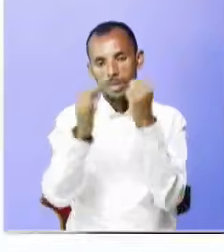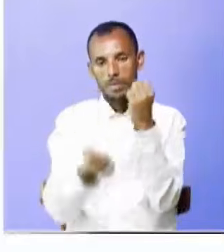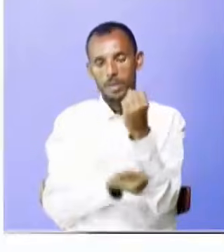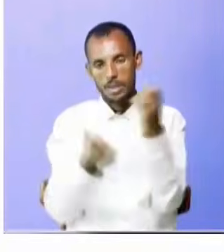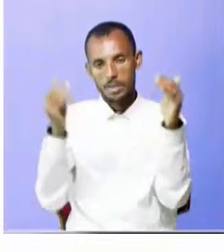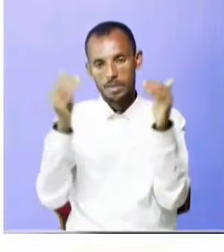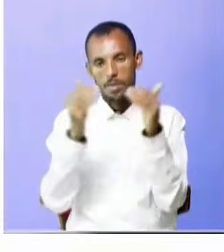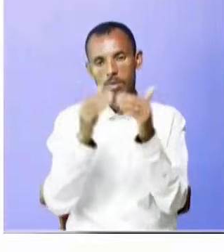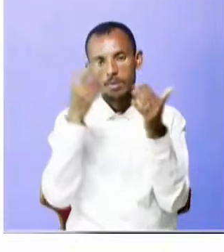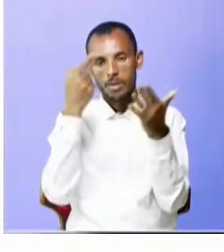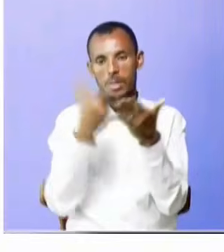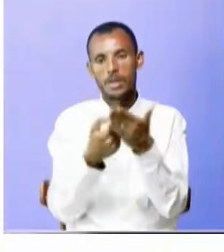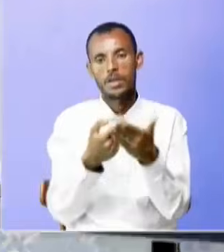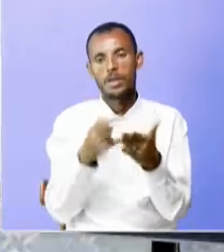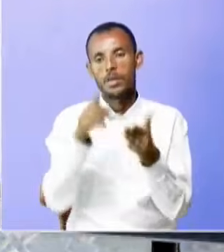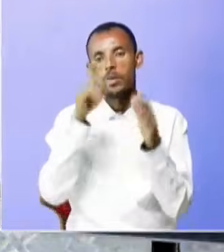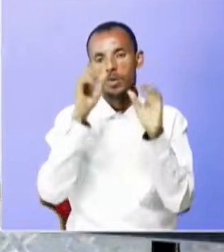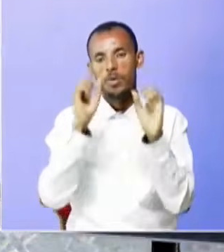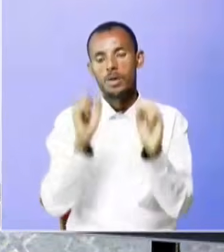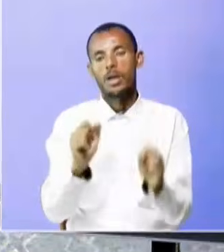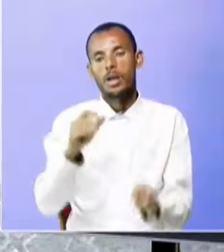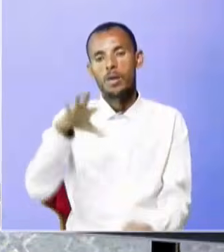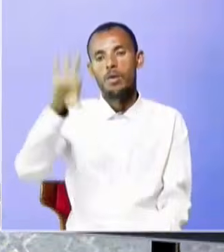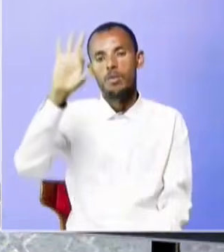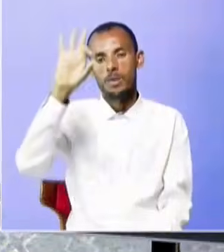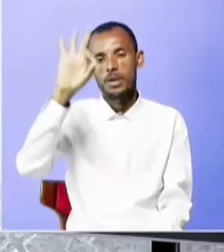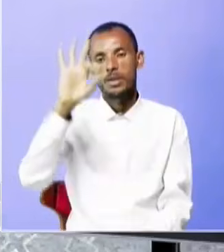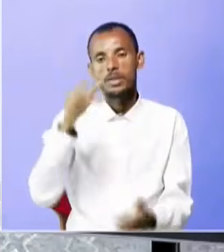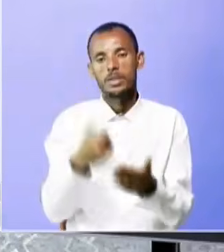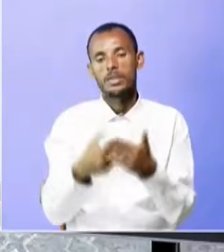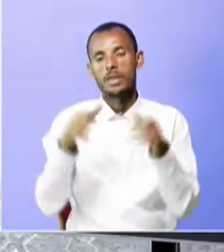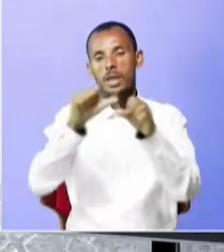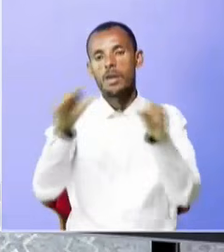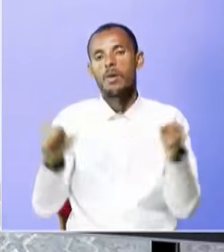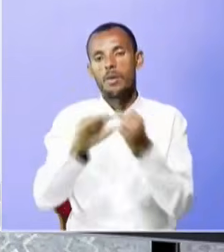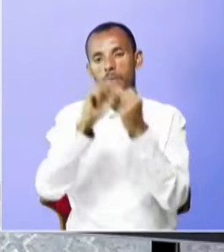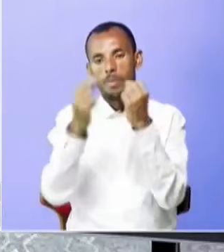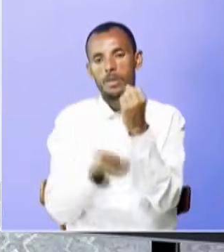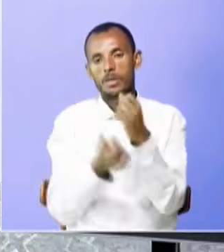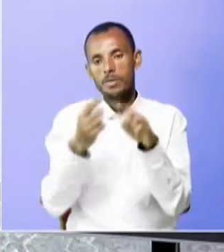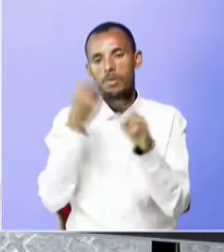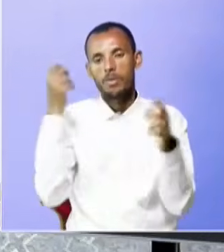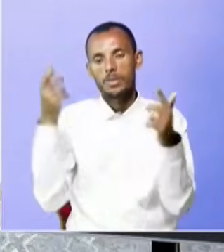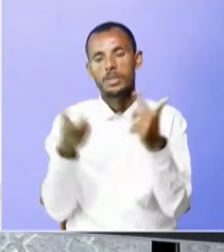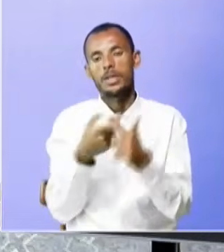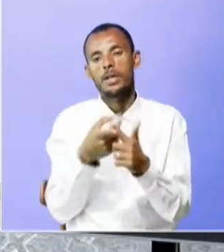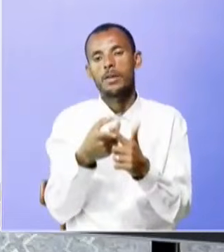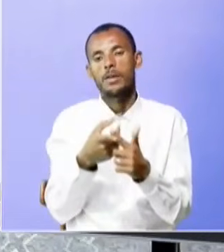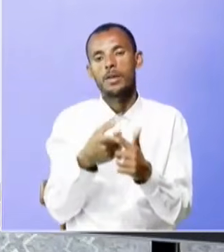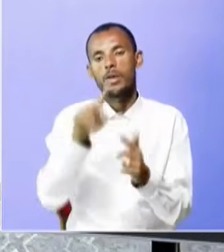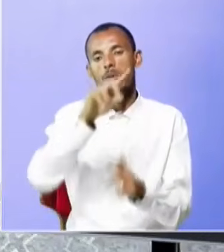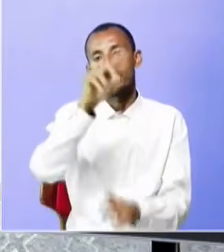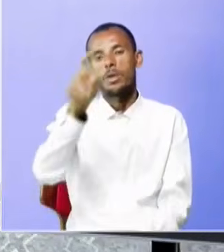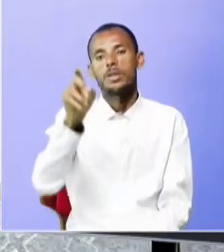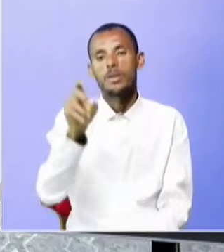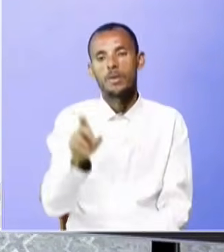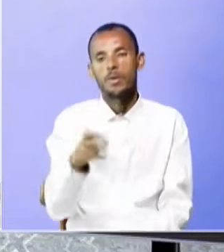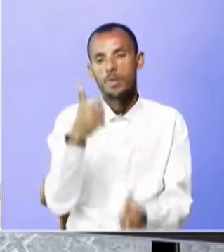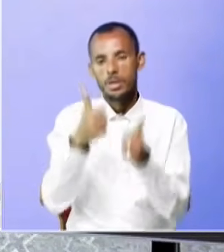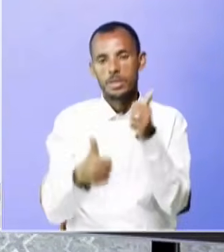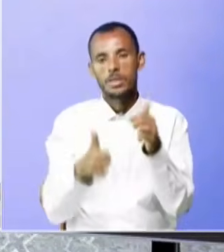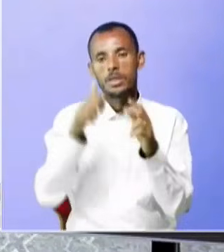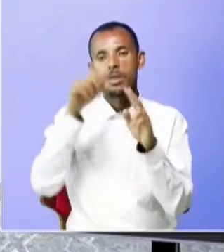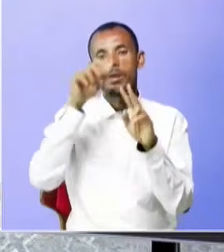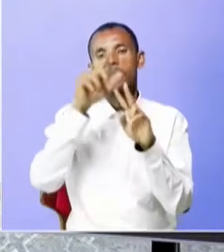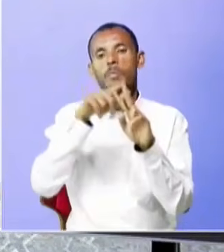is here. You can obtain this area of base from the second question, which is pi